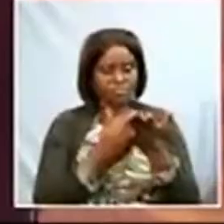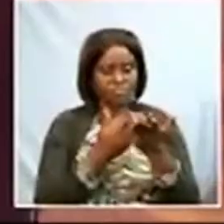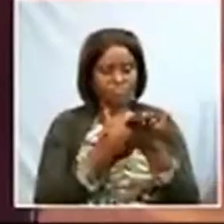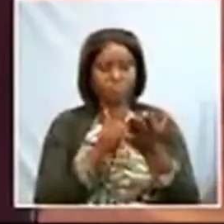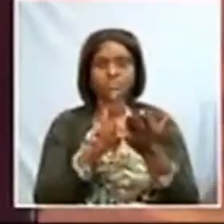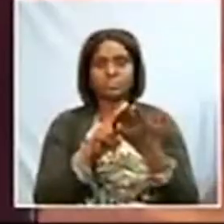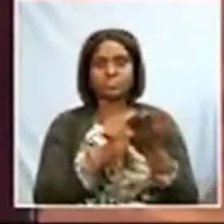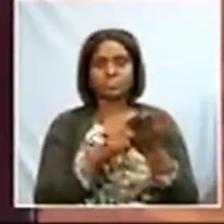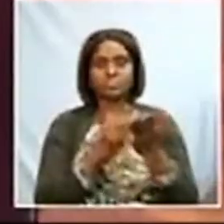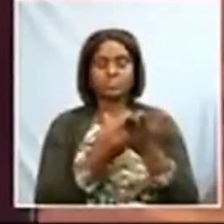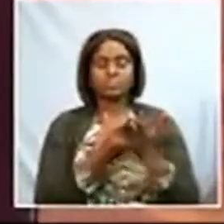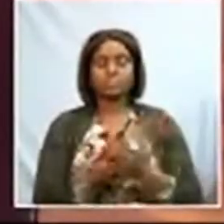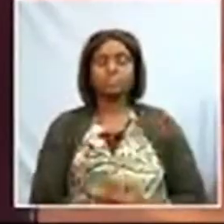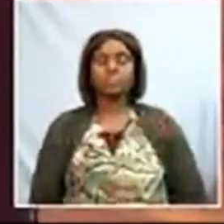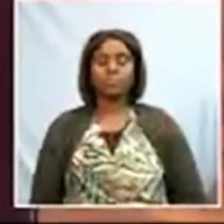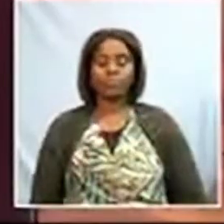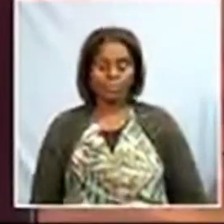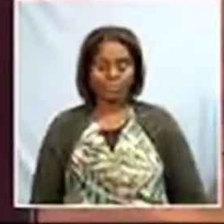report.